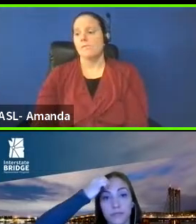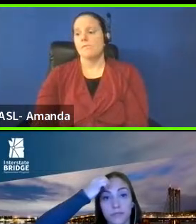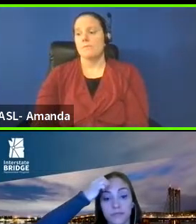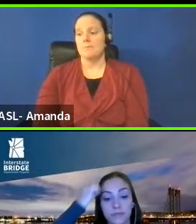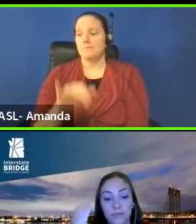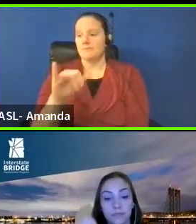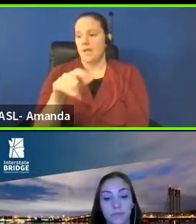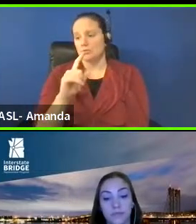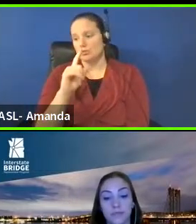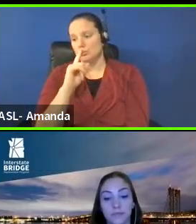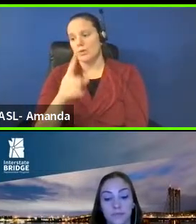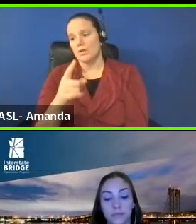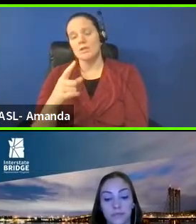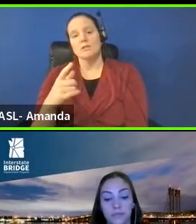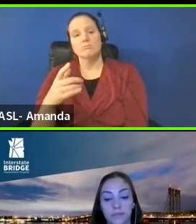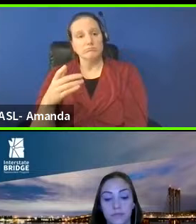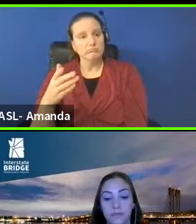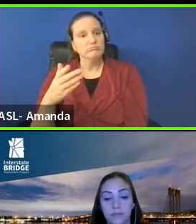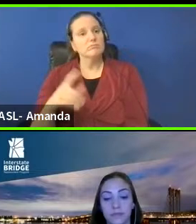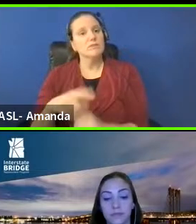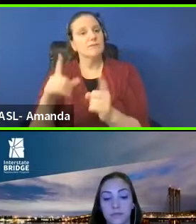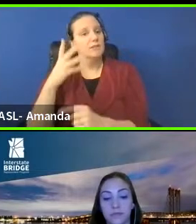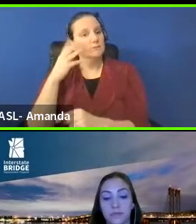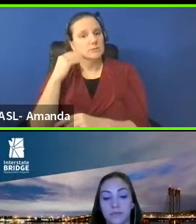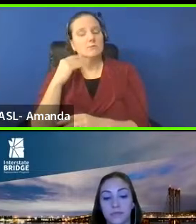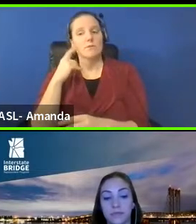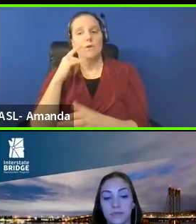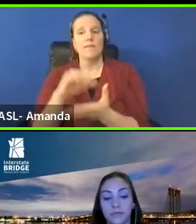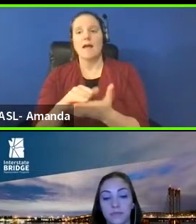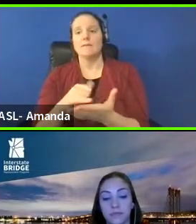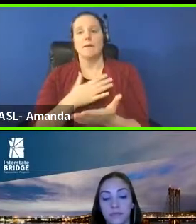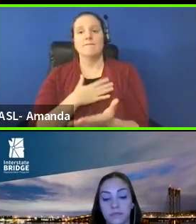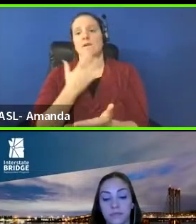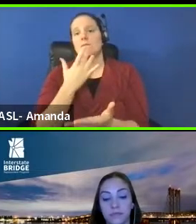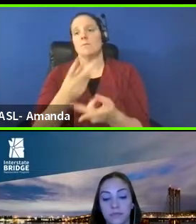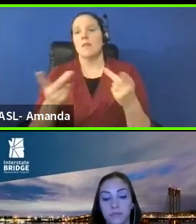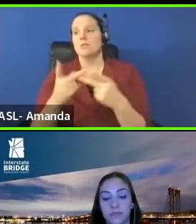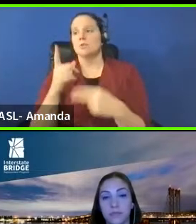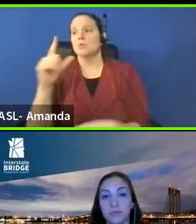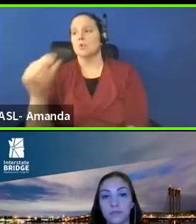really kind of a different experience and one of my favorite places to go.